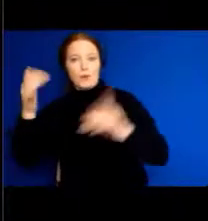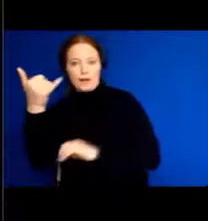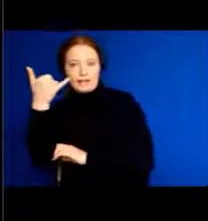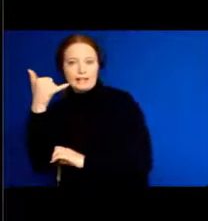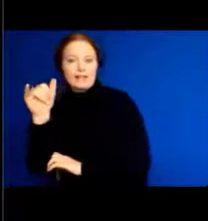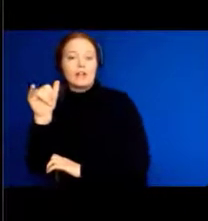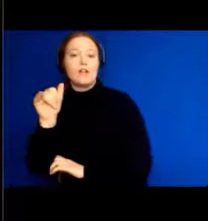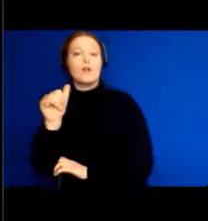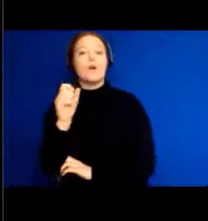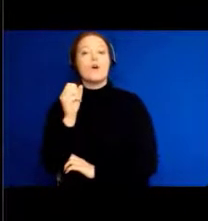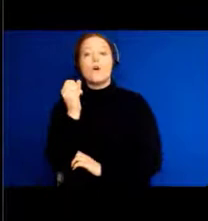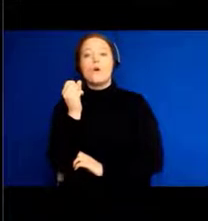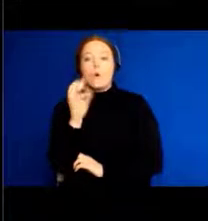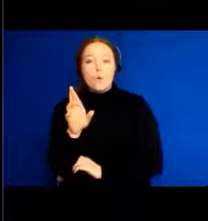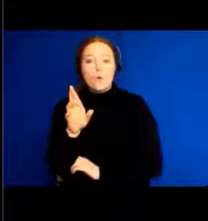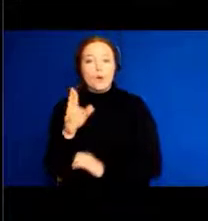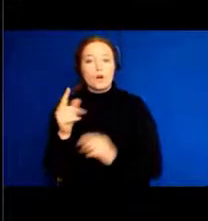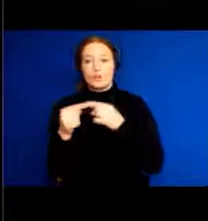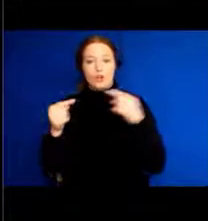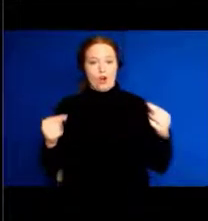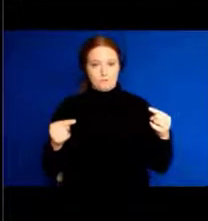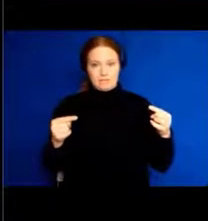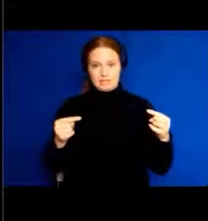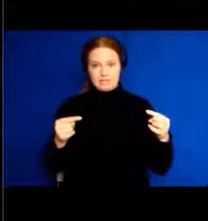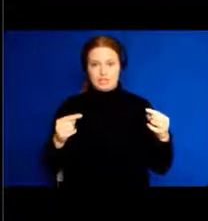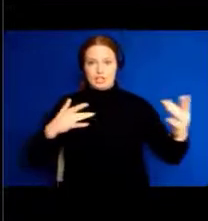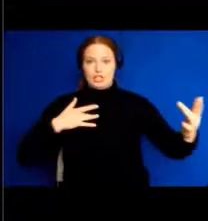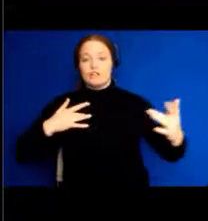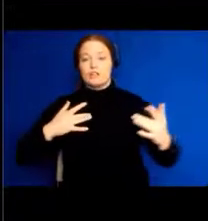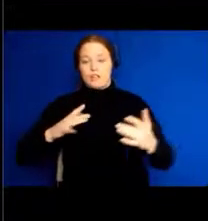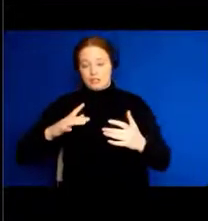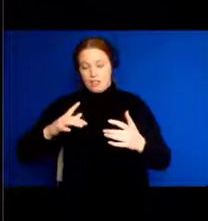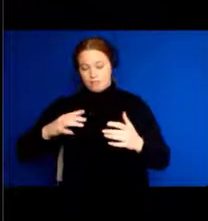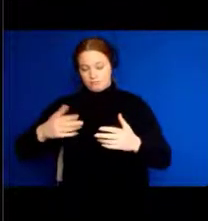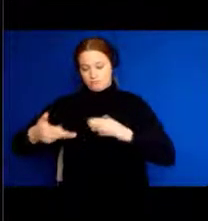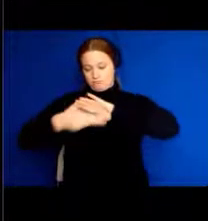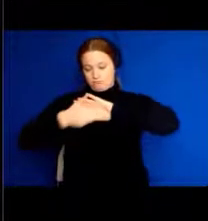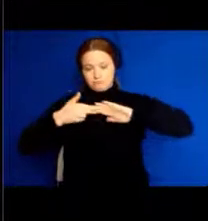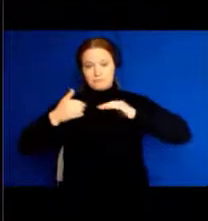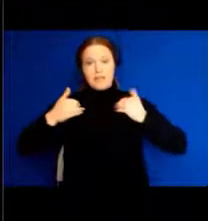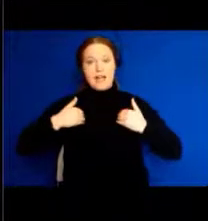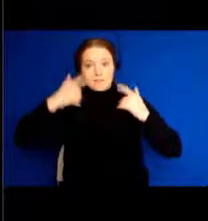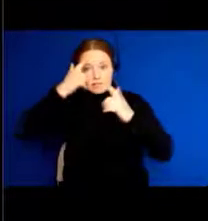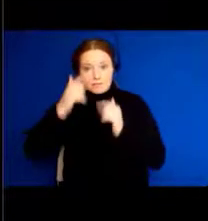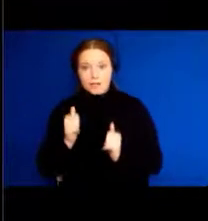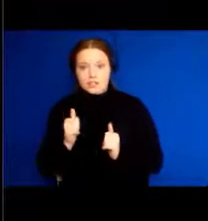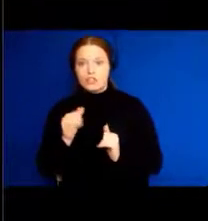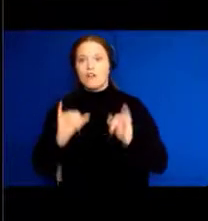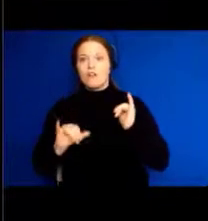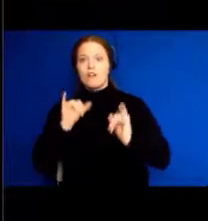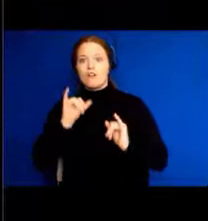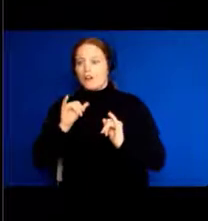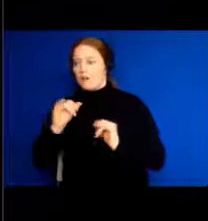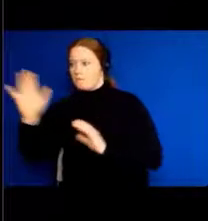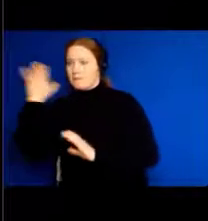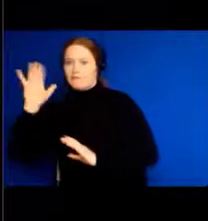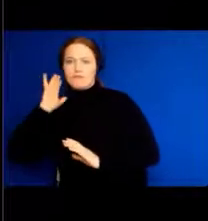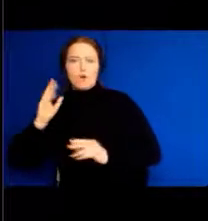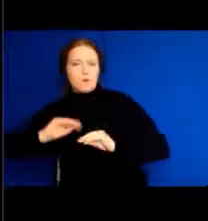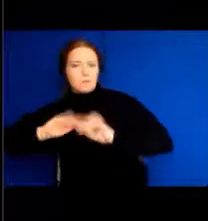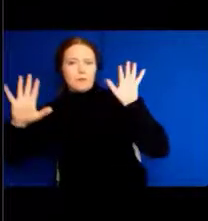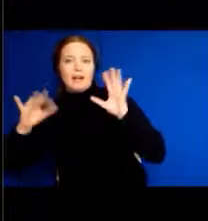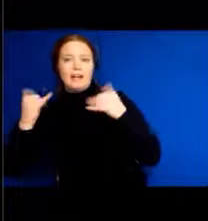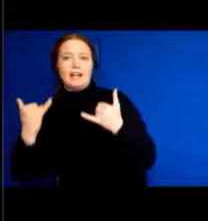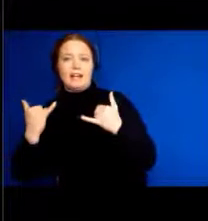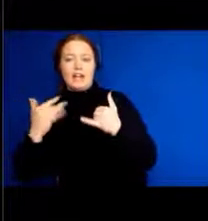the future and moving from the bright into the dark. And so this artwork